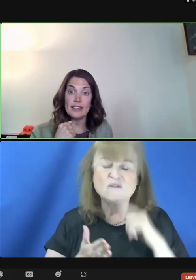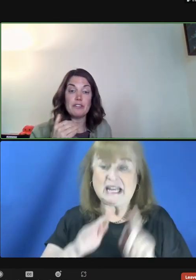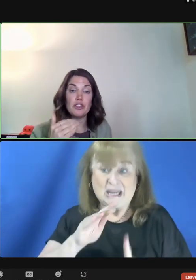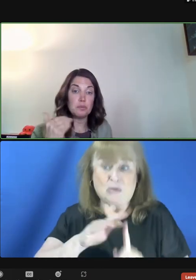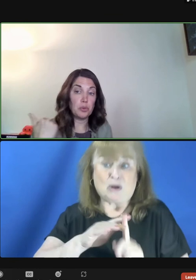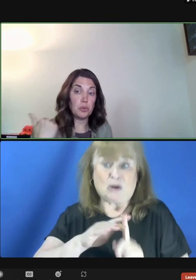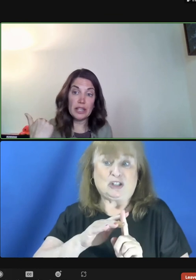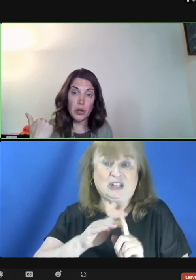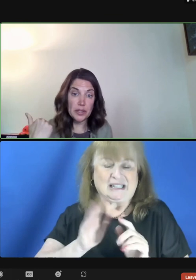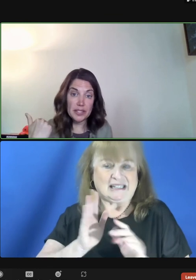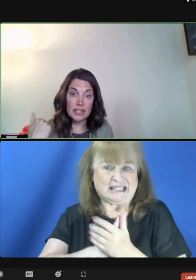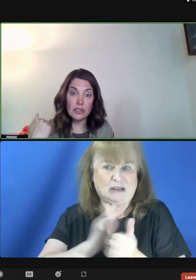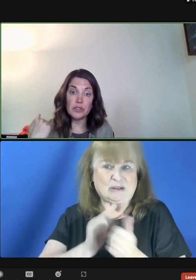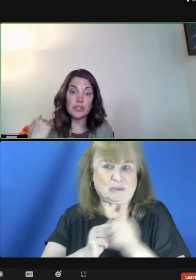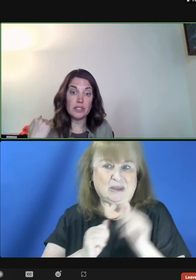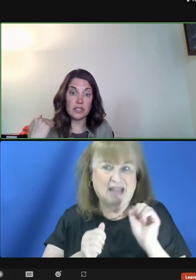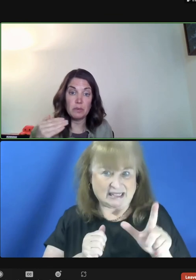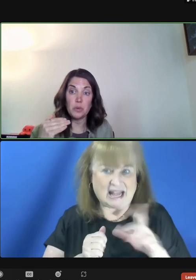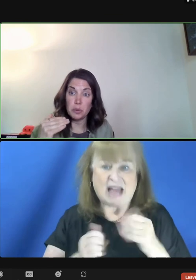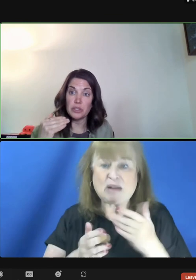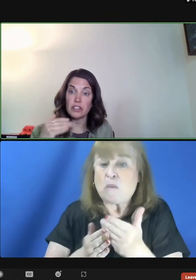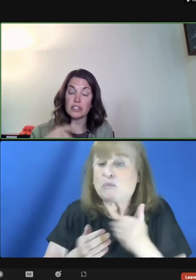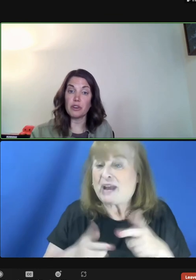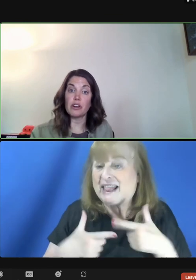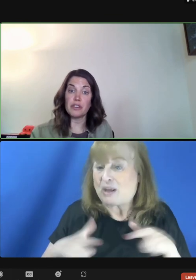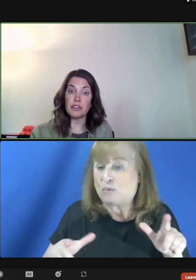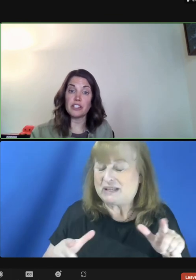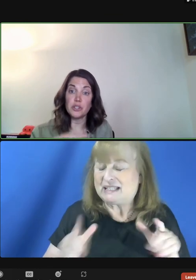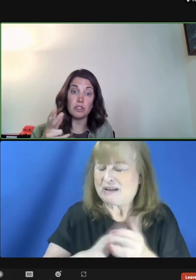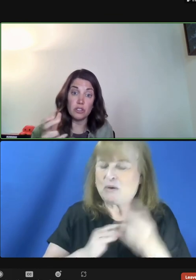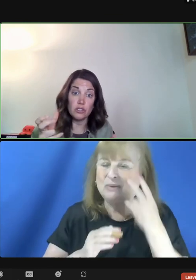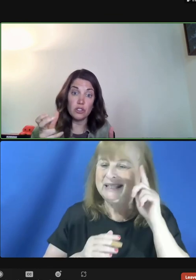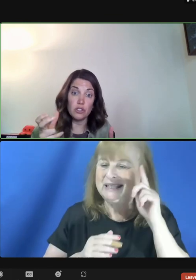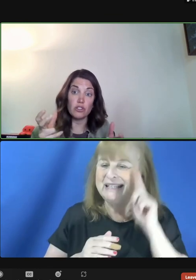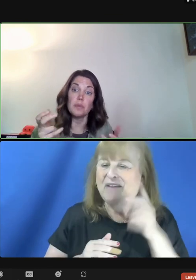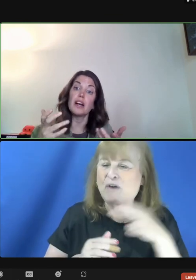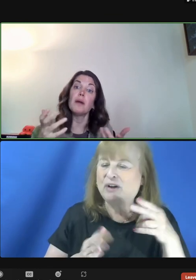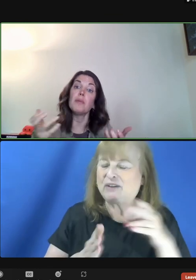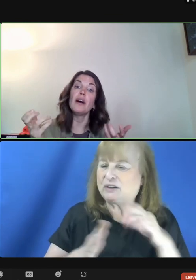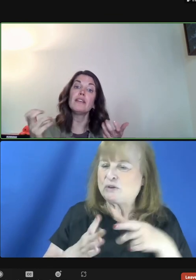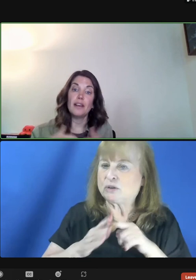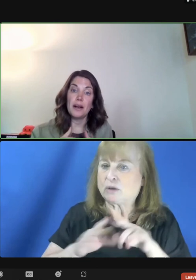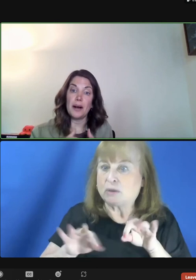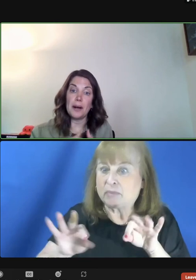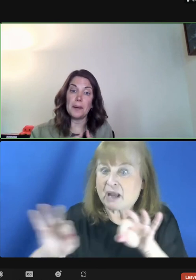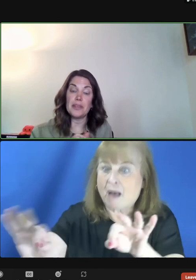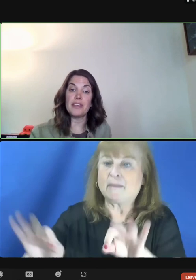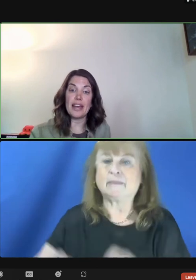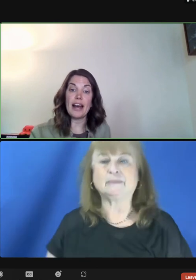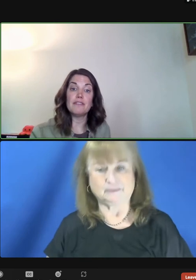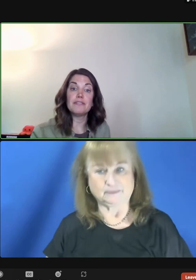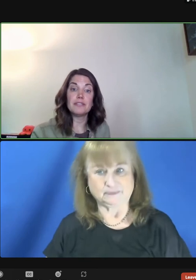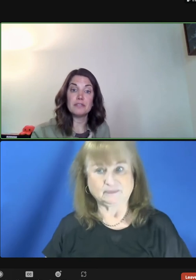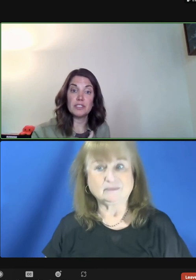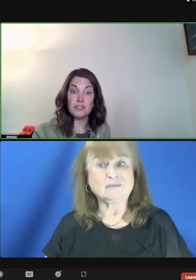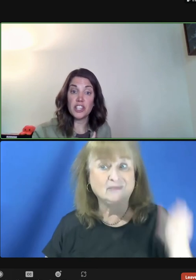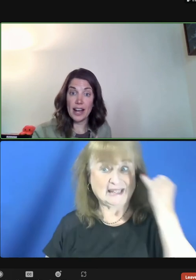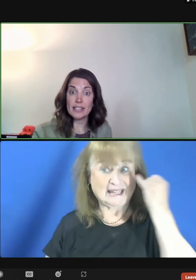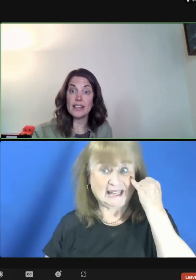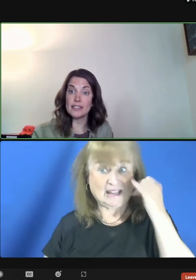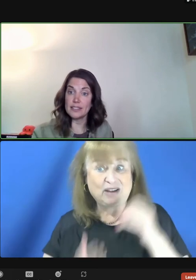ASL and even those pre-linguistic skills that sometimes we will see our deaf and hard of hearing students start to pick up on if they